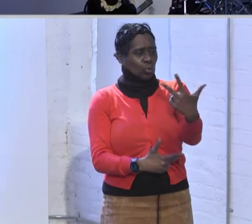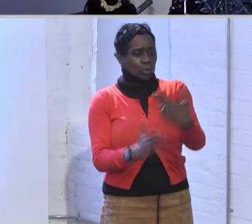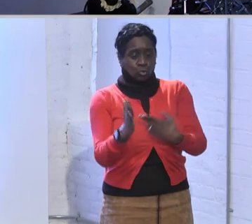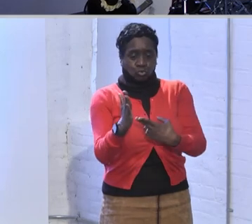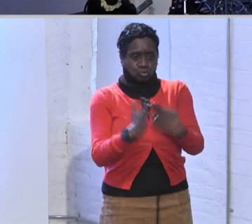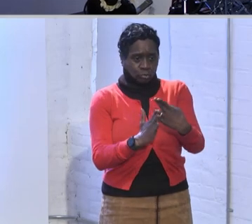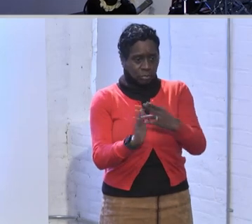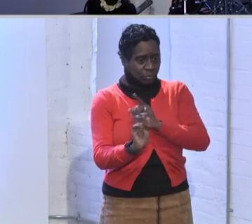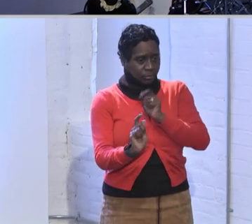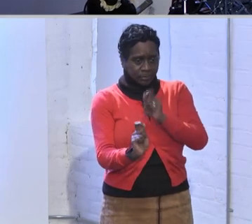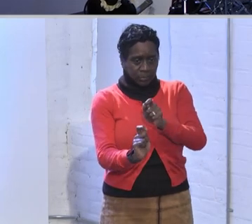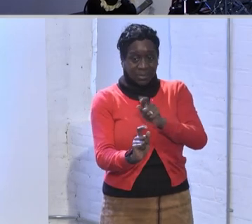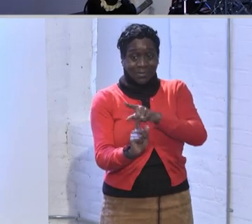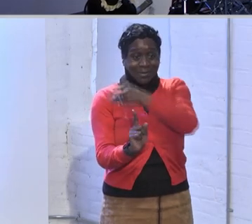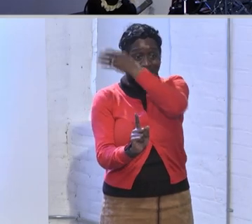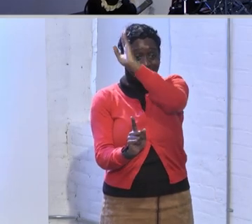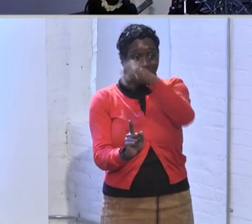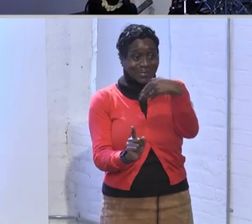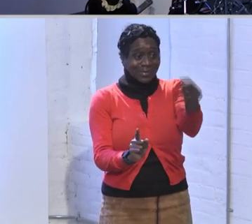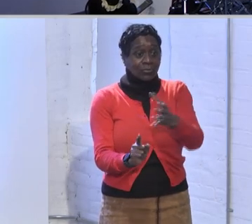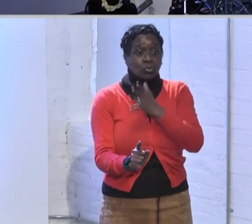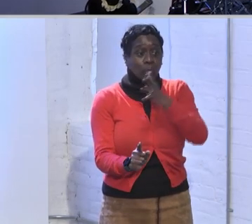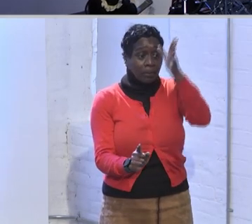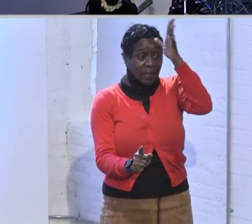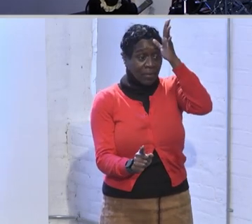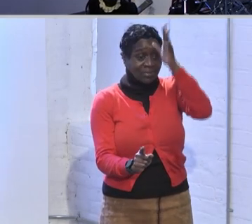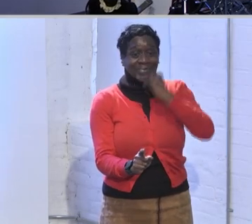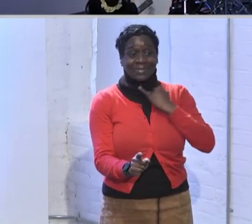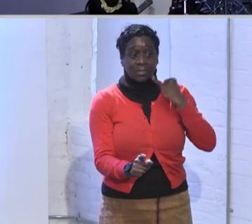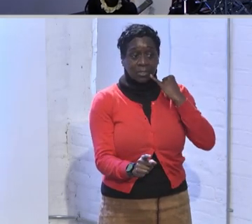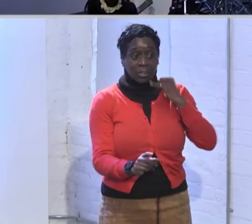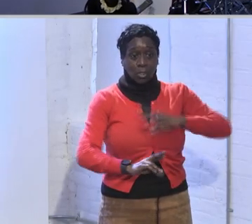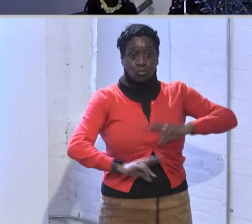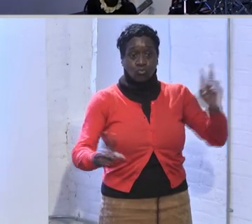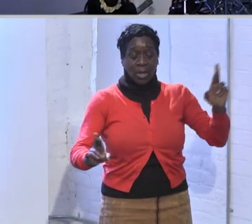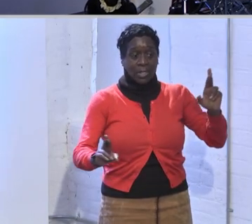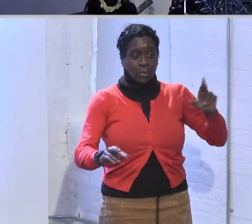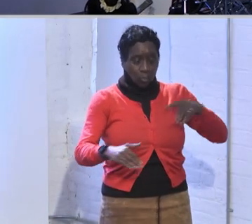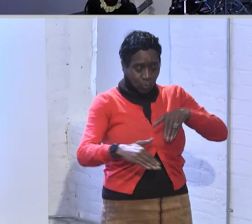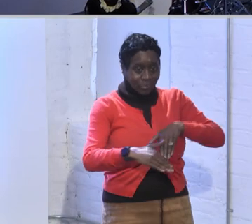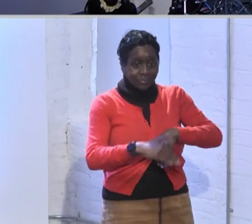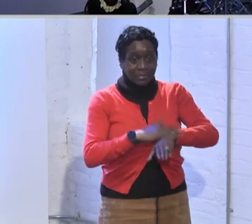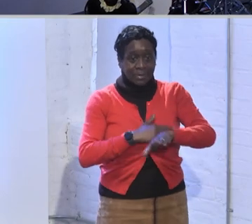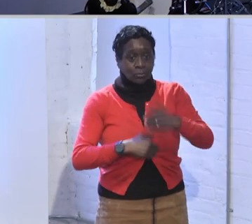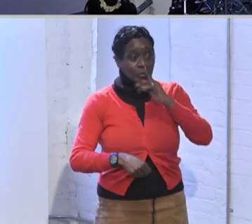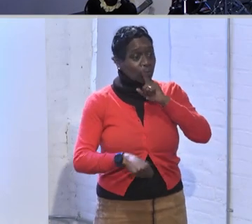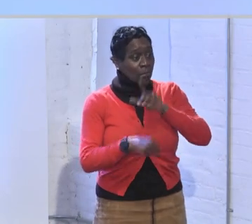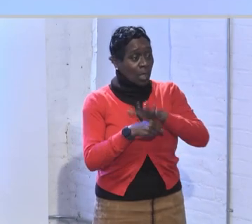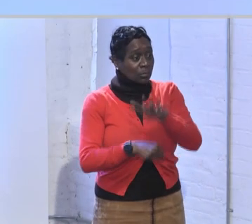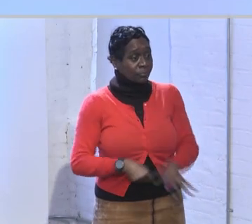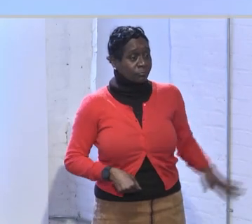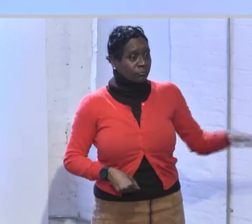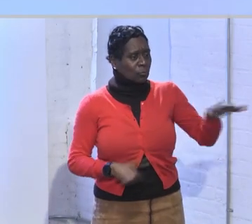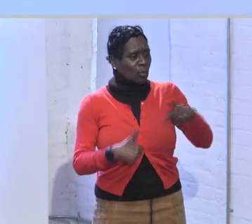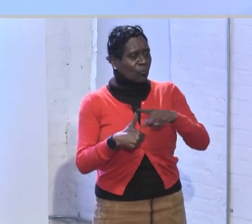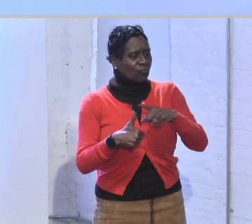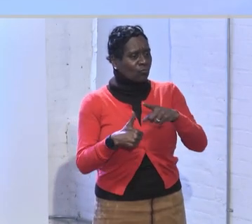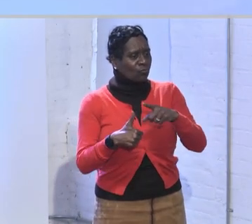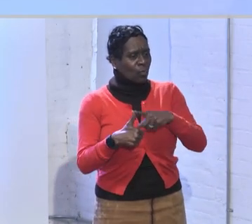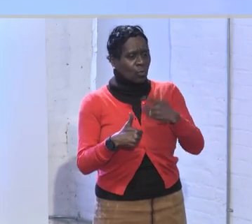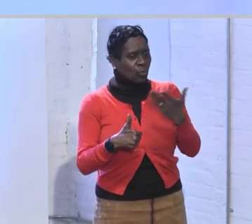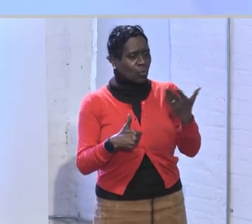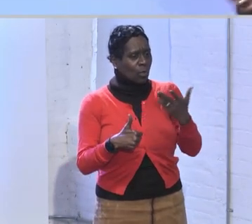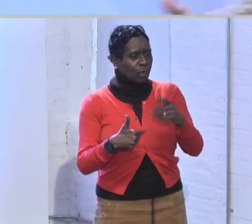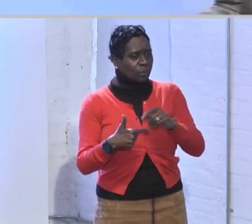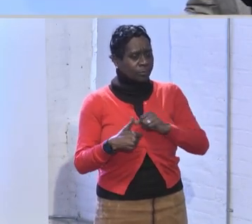truths that God has given to the parents of Israel as they're getting ready to go in the Promised Land. And the first one has to do with